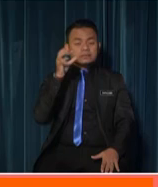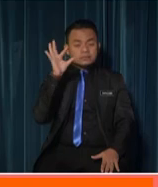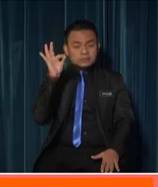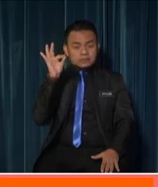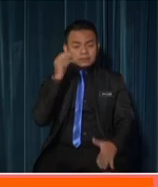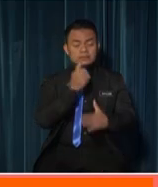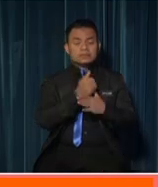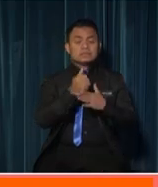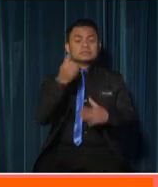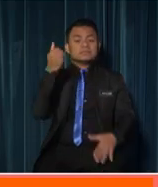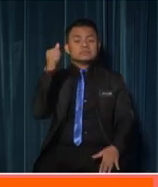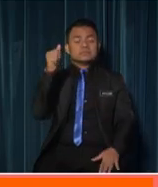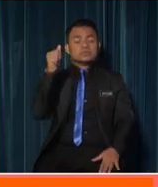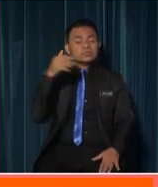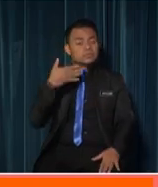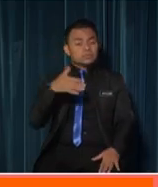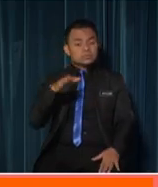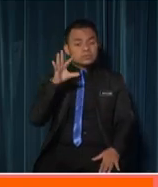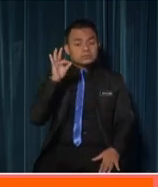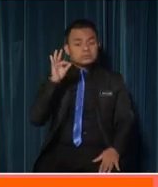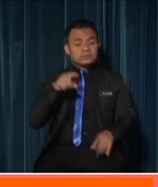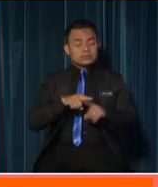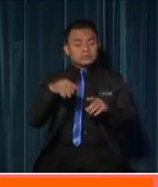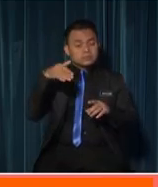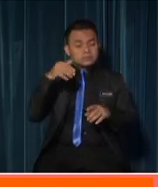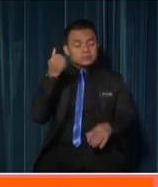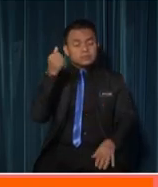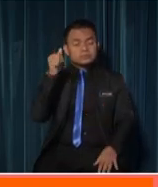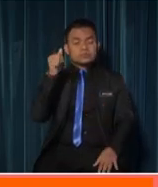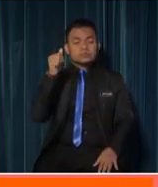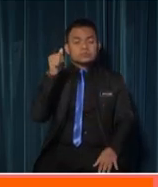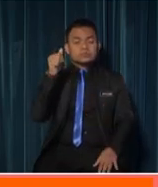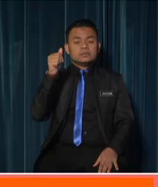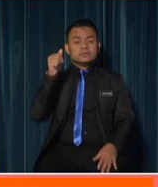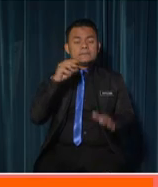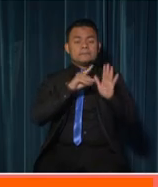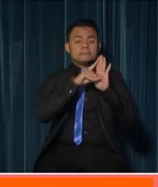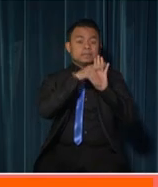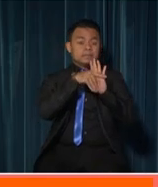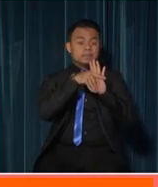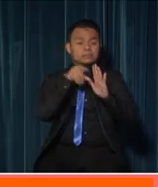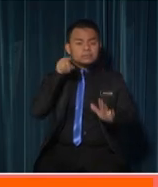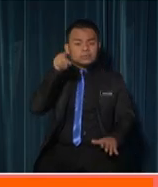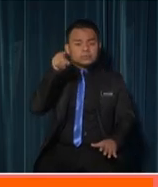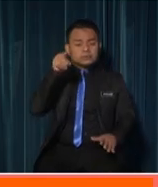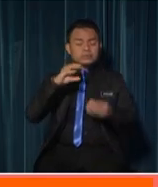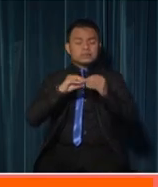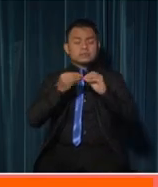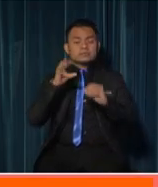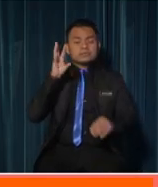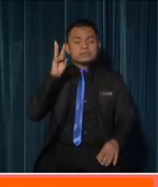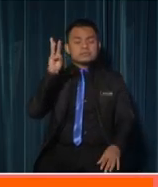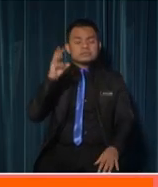has not reached 10. The minute hand is pointing at number 6.